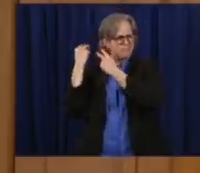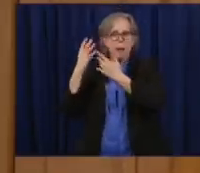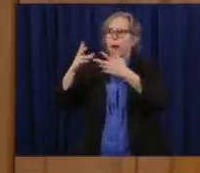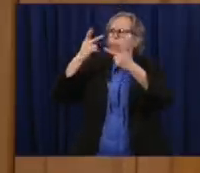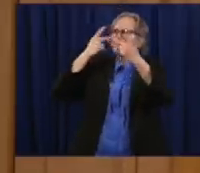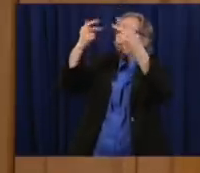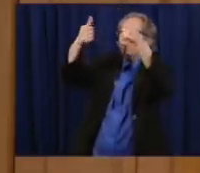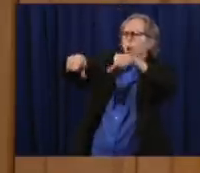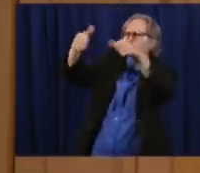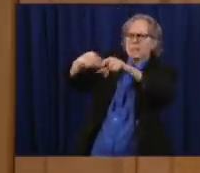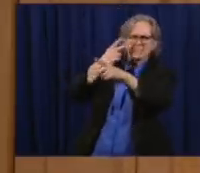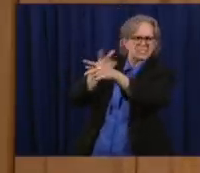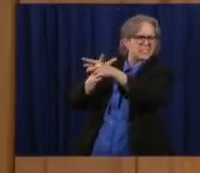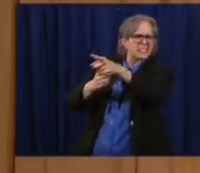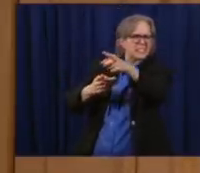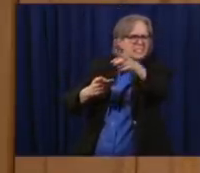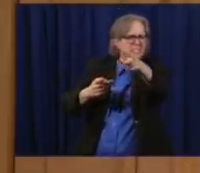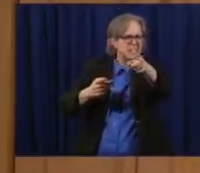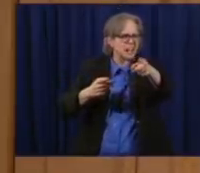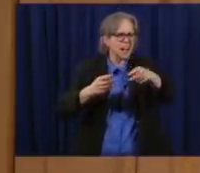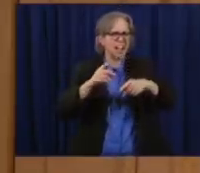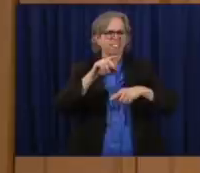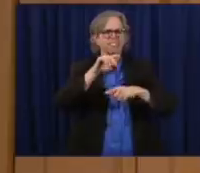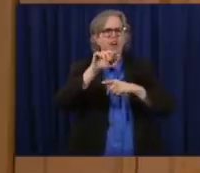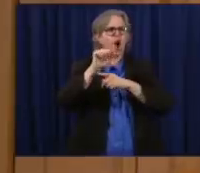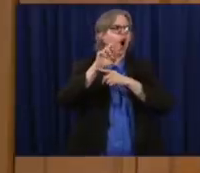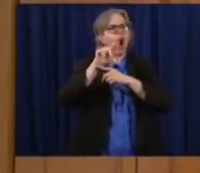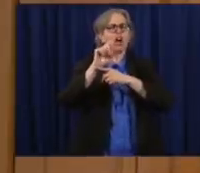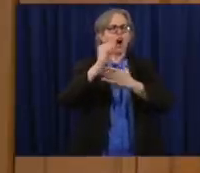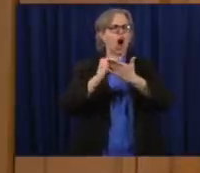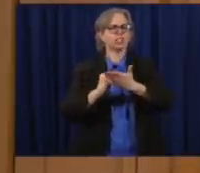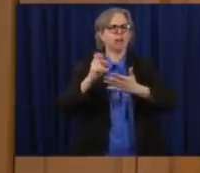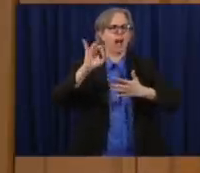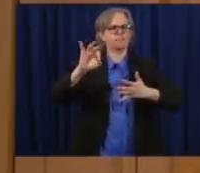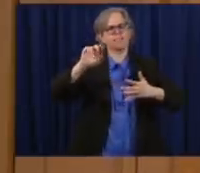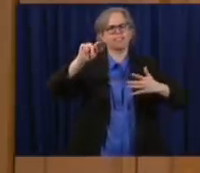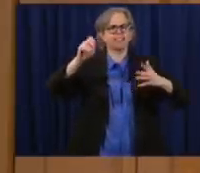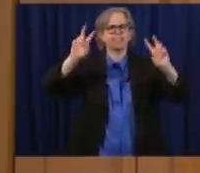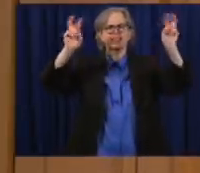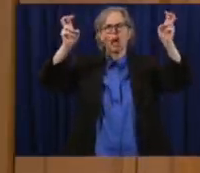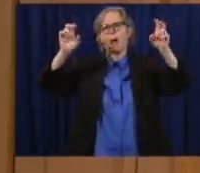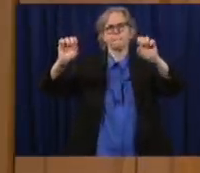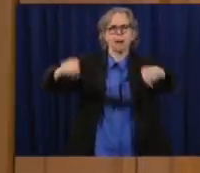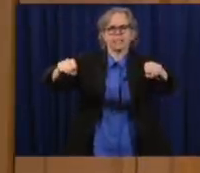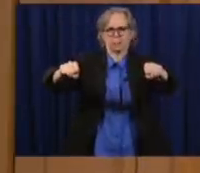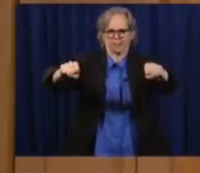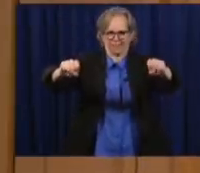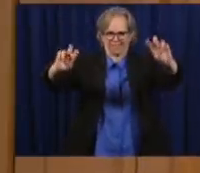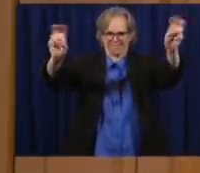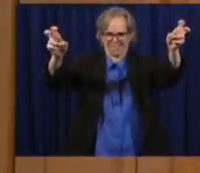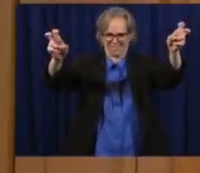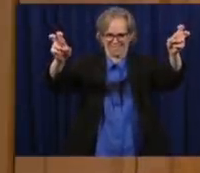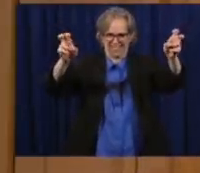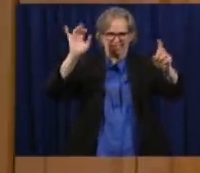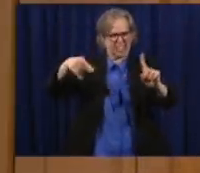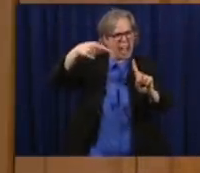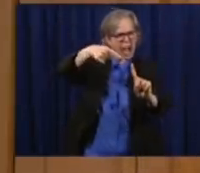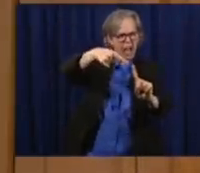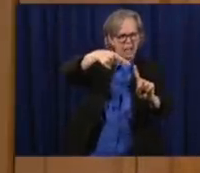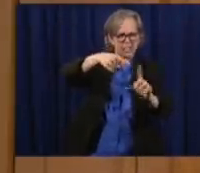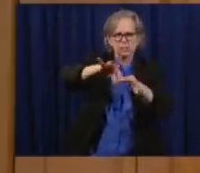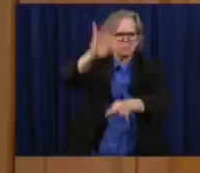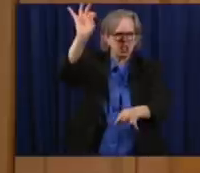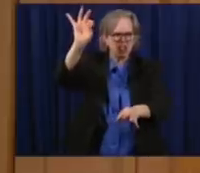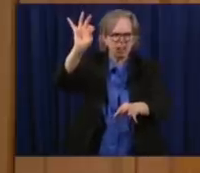about the art of the possible. And it is that art of the possible spirit that is going to take us